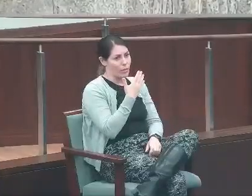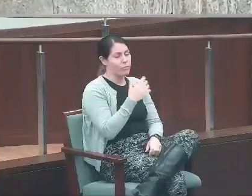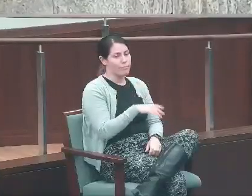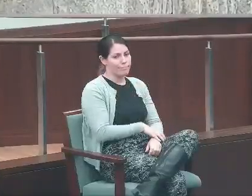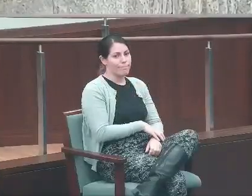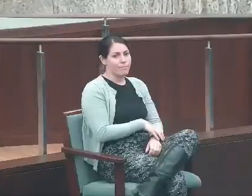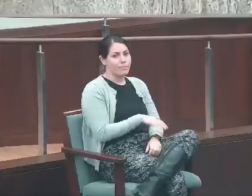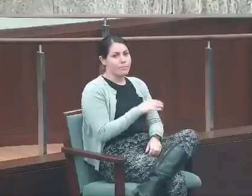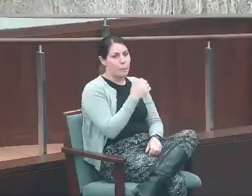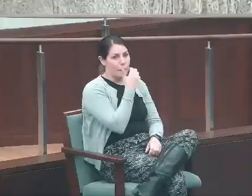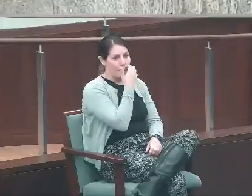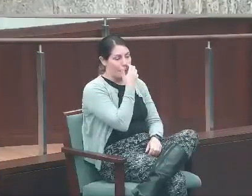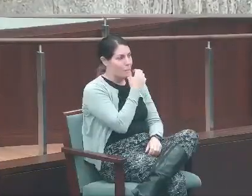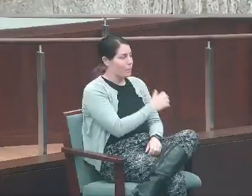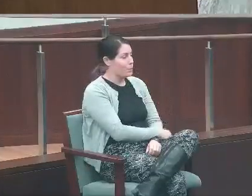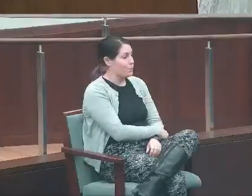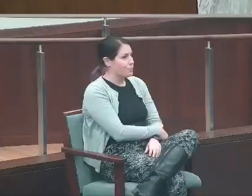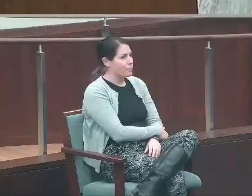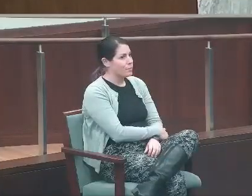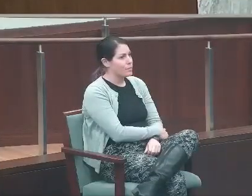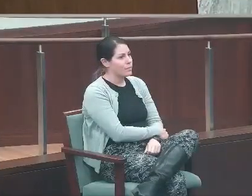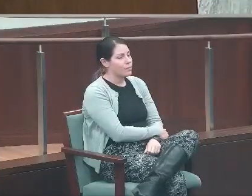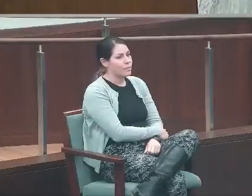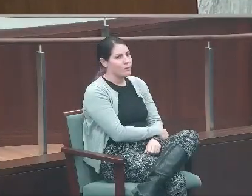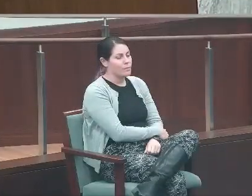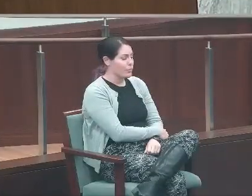community. So thank you for that.